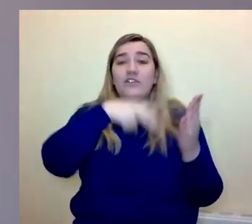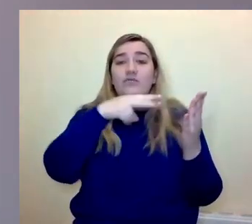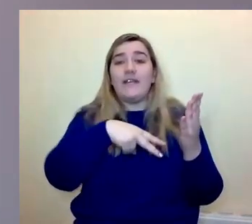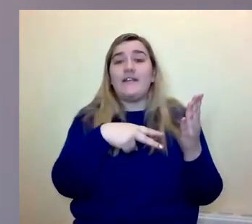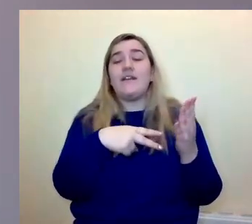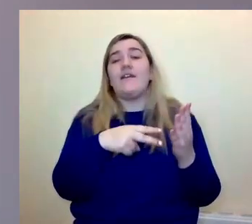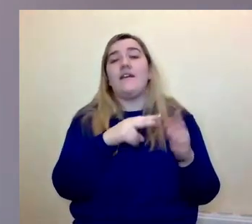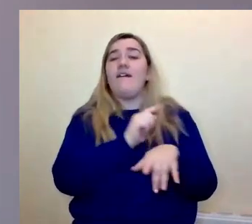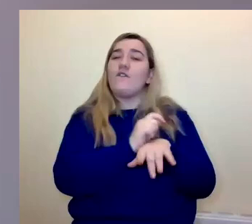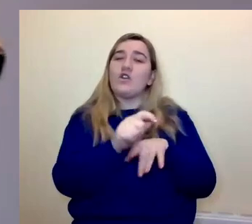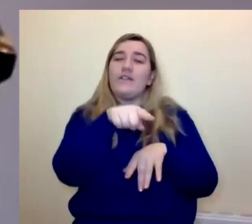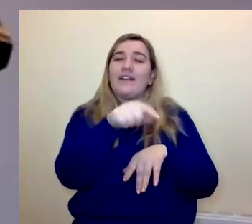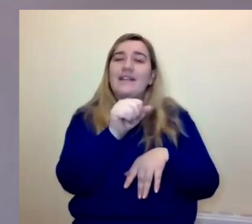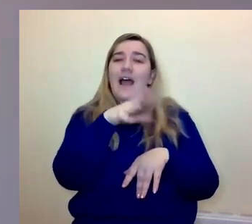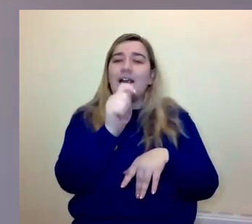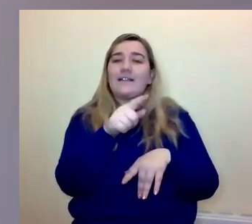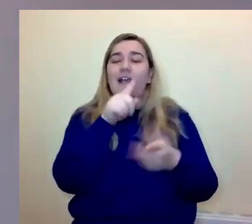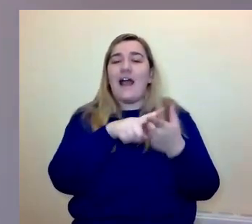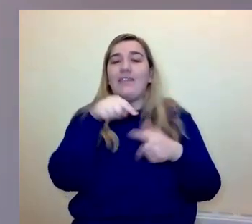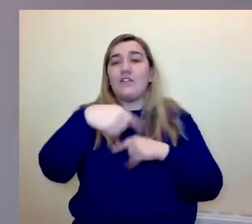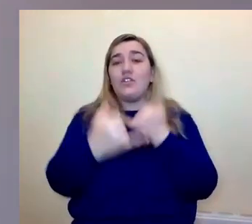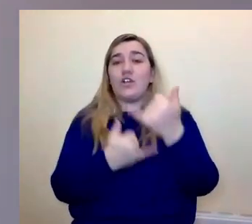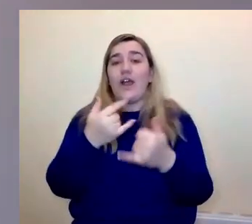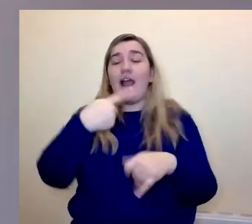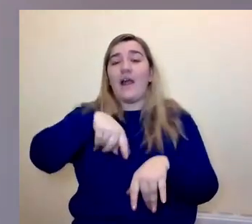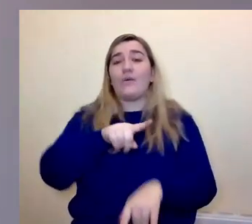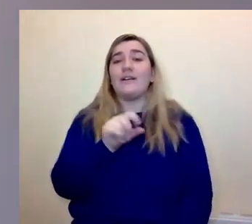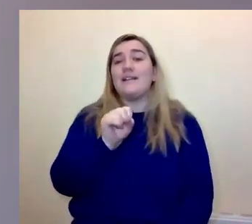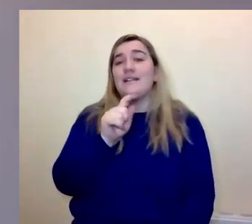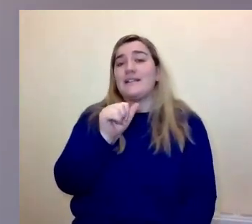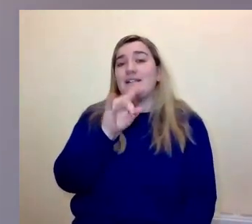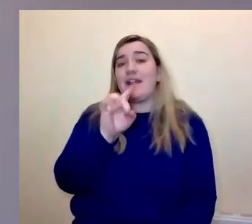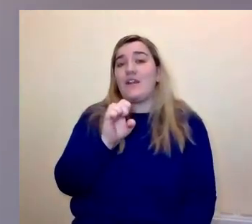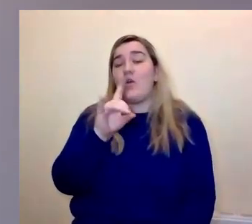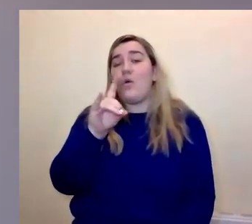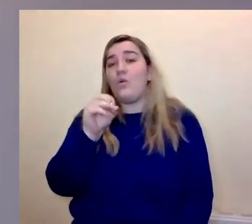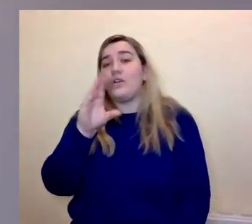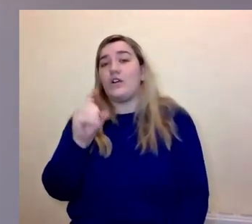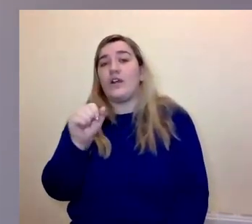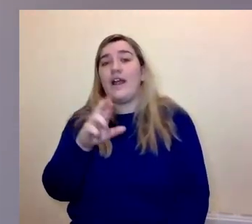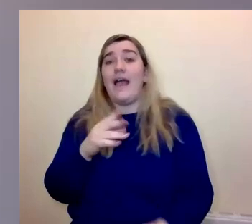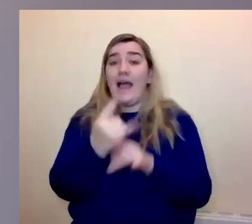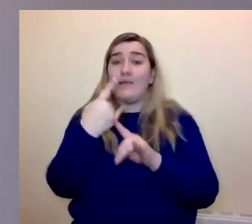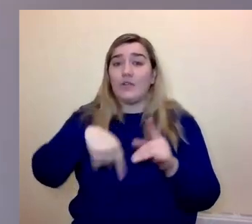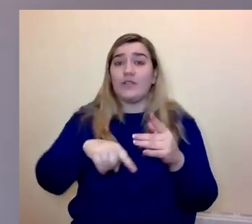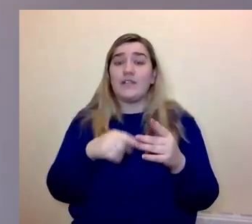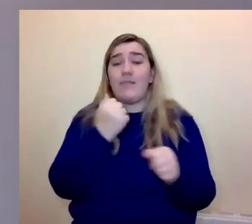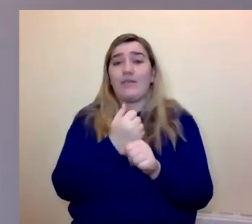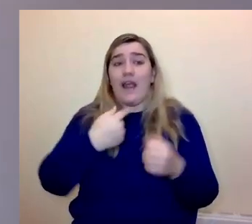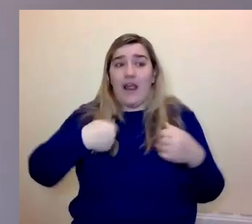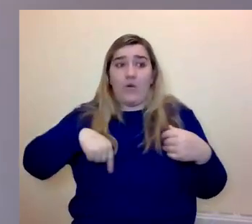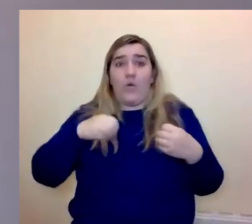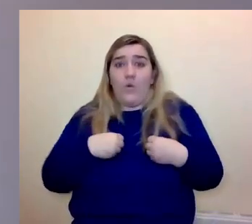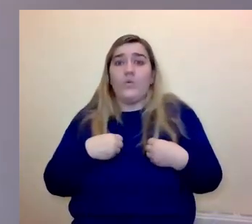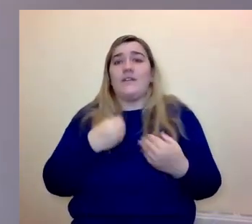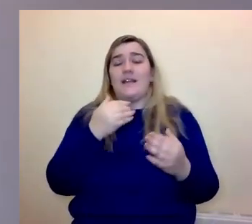on our website. And also this year, our stakeholder forum helped us with the development of our own accessibility policy. So we certainly in the